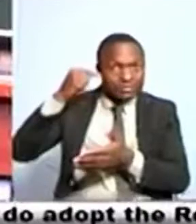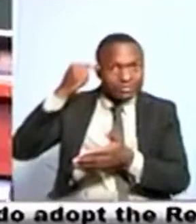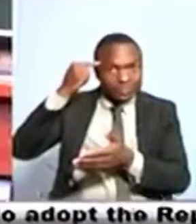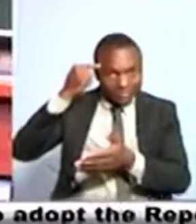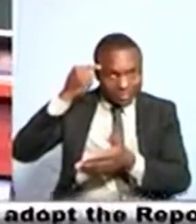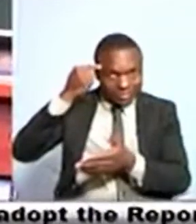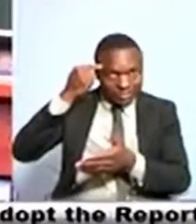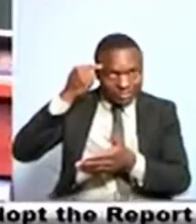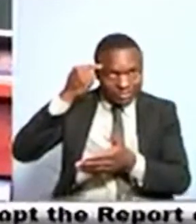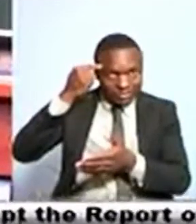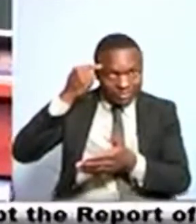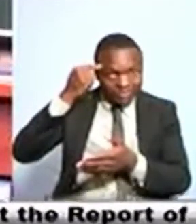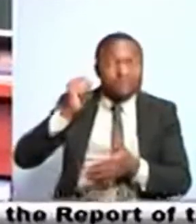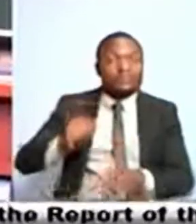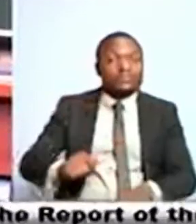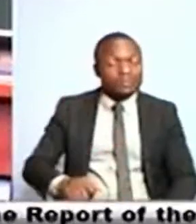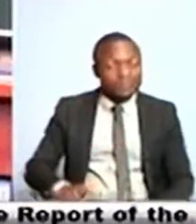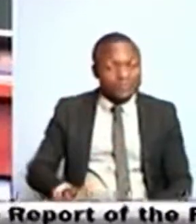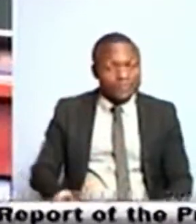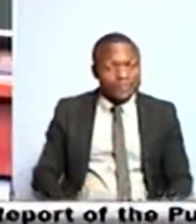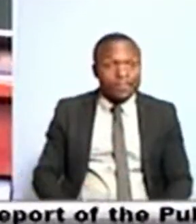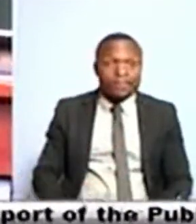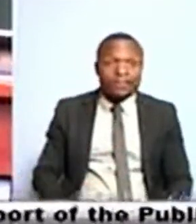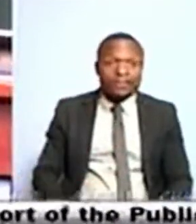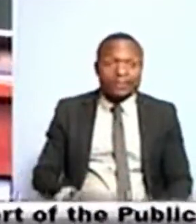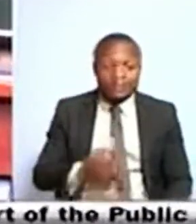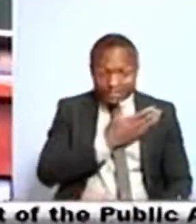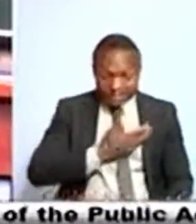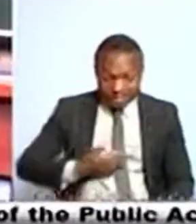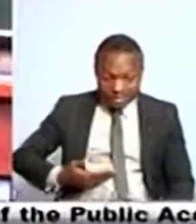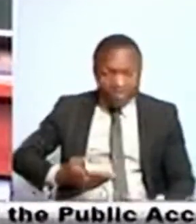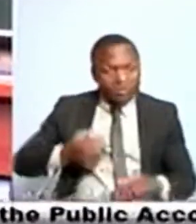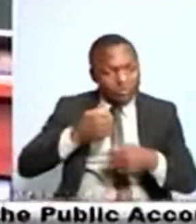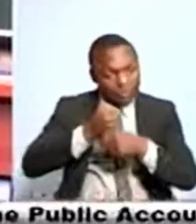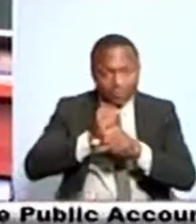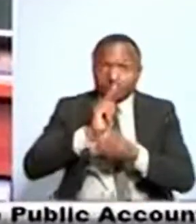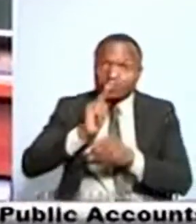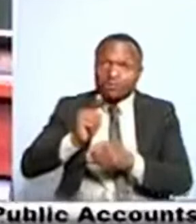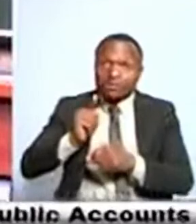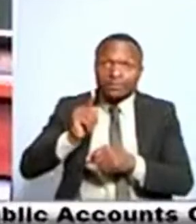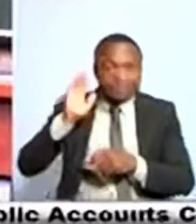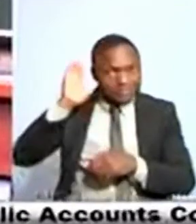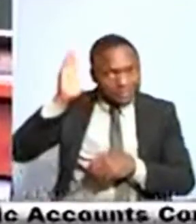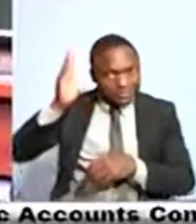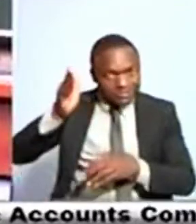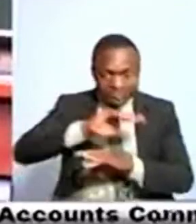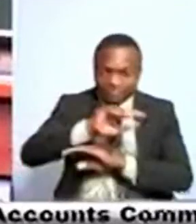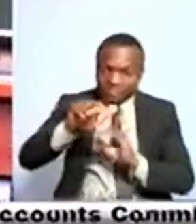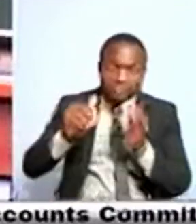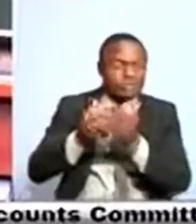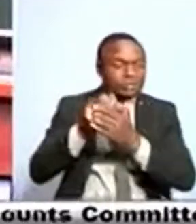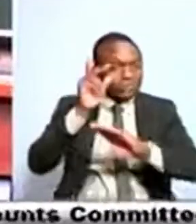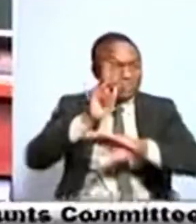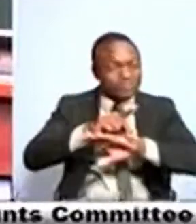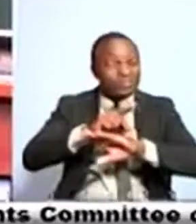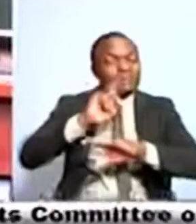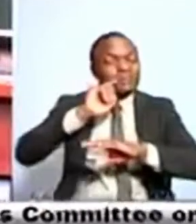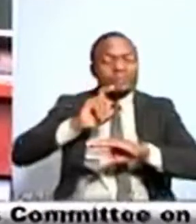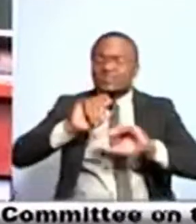it upon itself to ensure that going forward, all projects will be properly